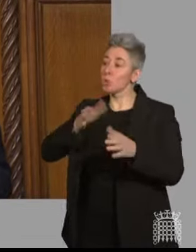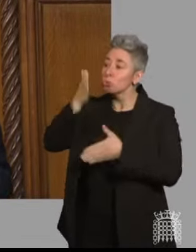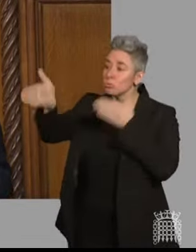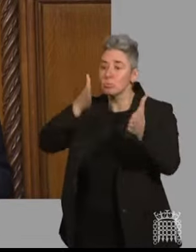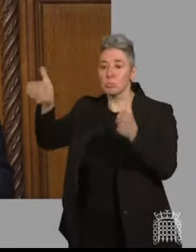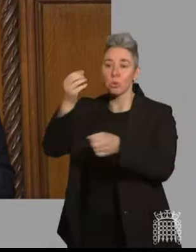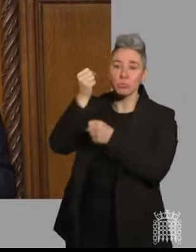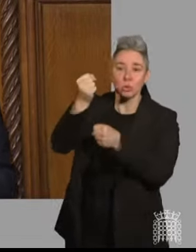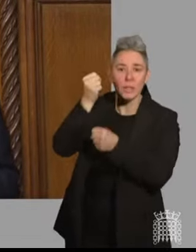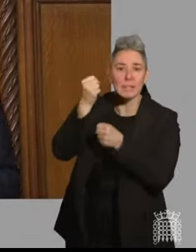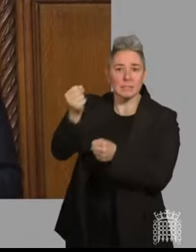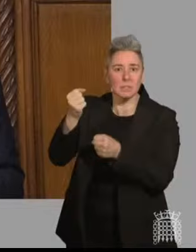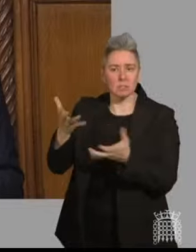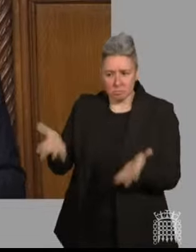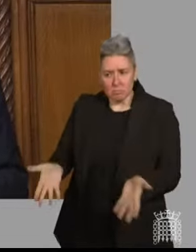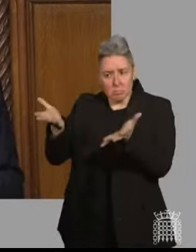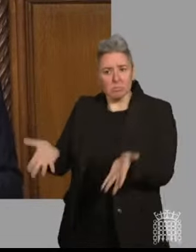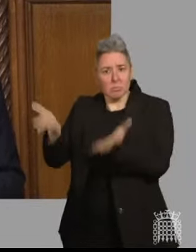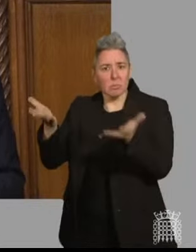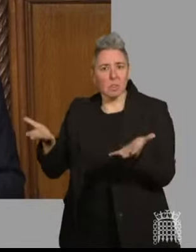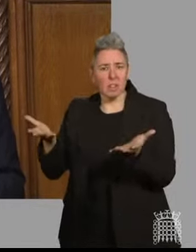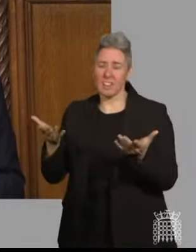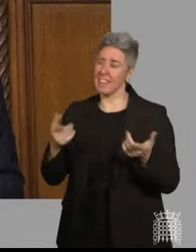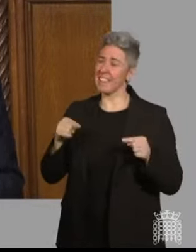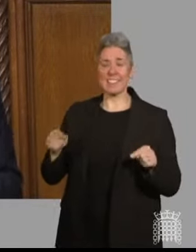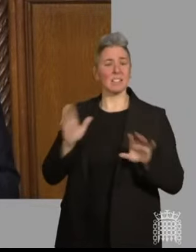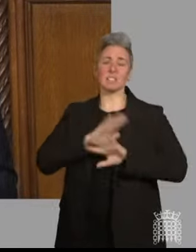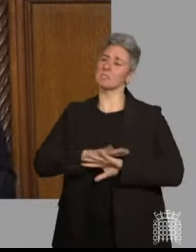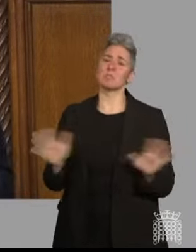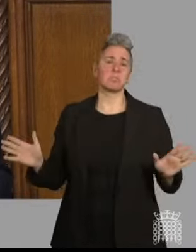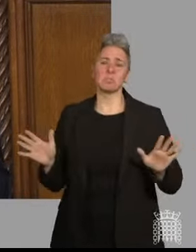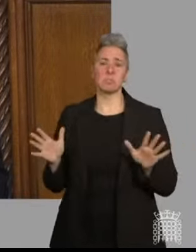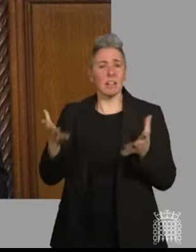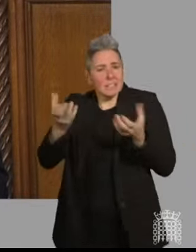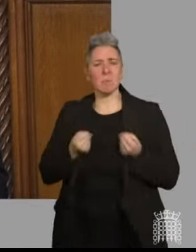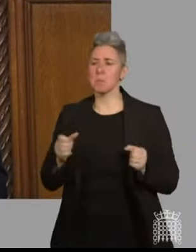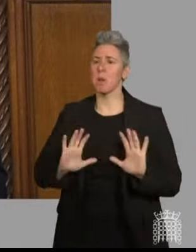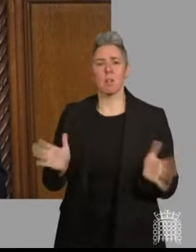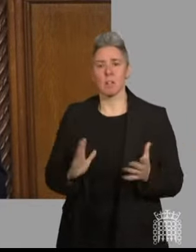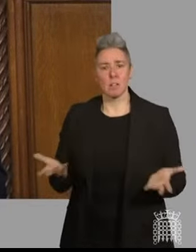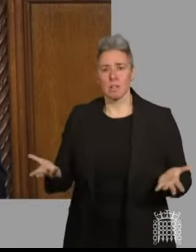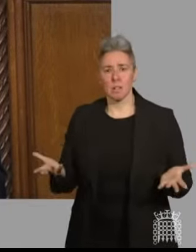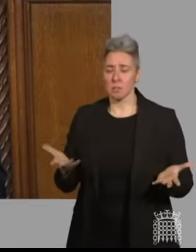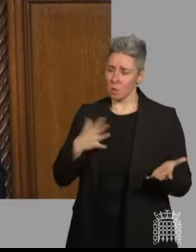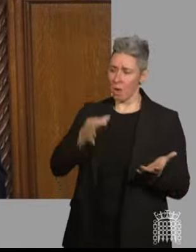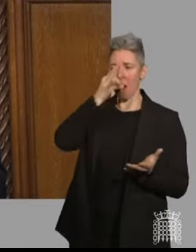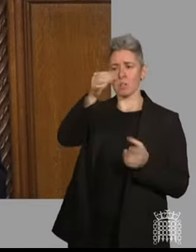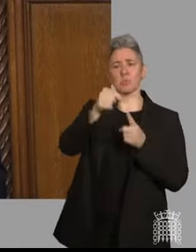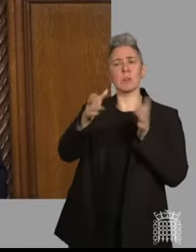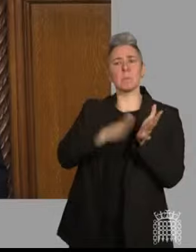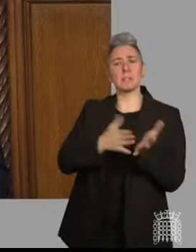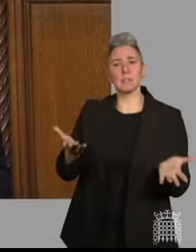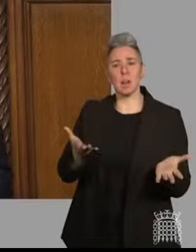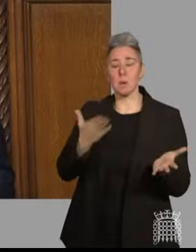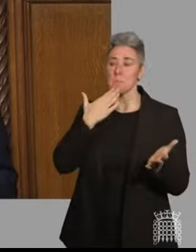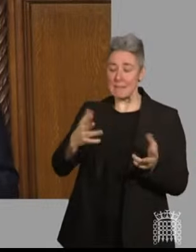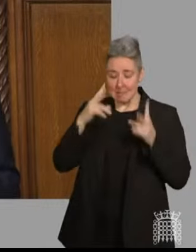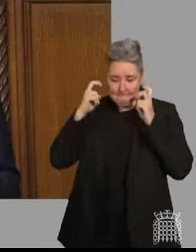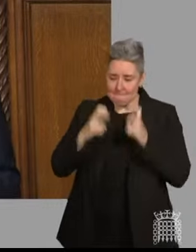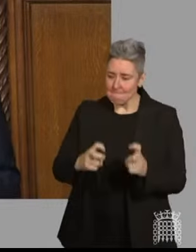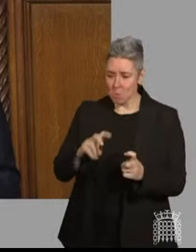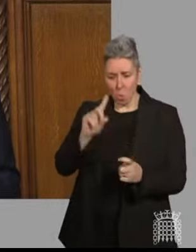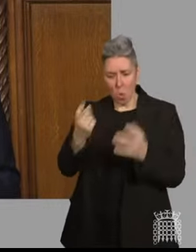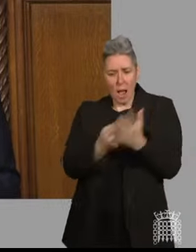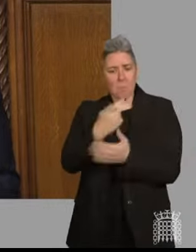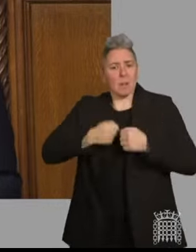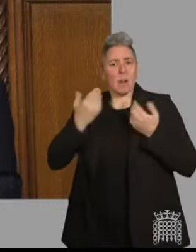completely unacceptable. Can I ask the Prime Minister to look at what is going on in our schools and to hold an independent review on how we can